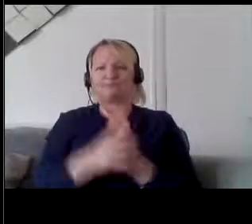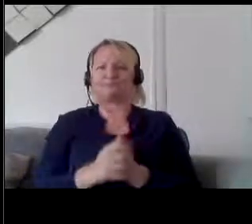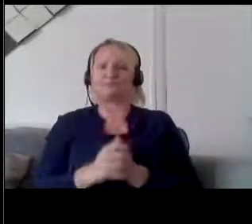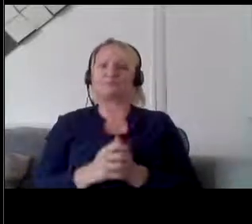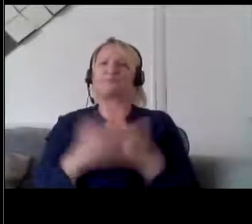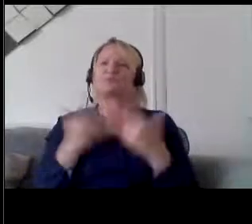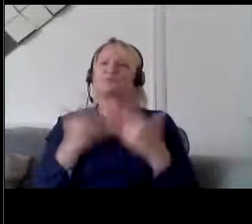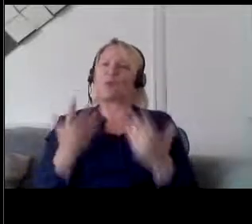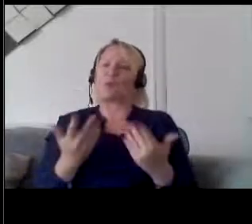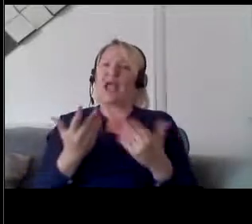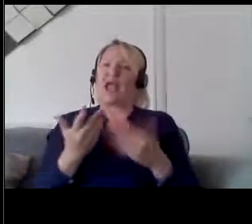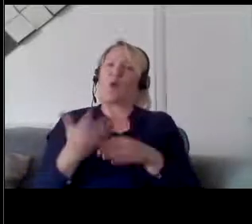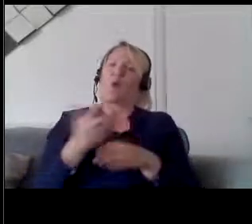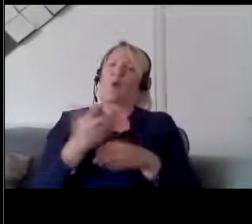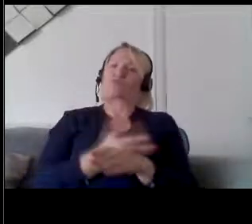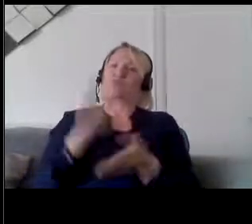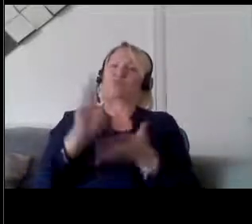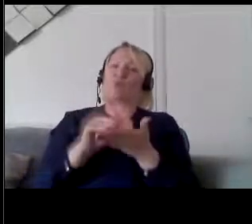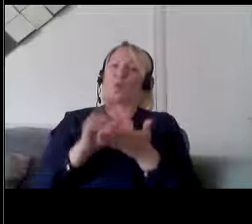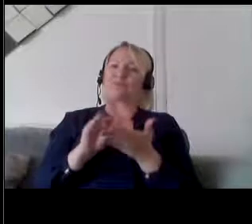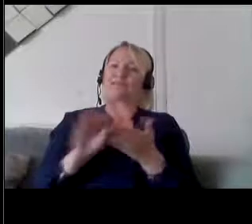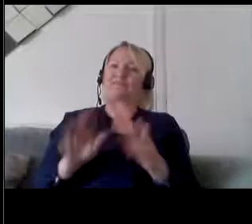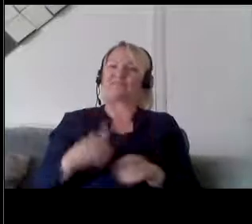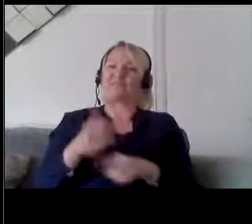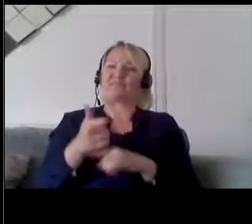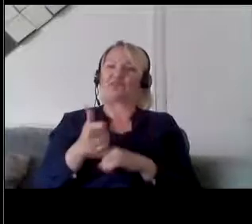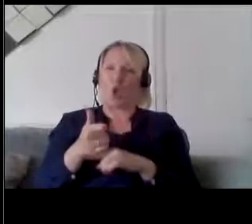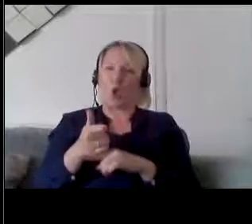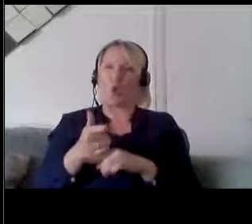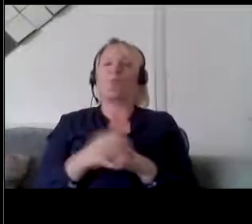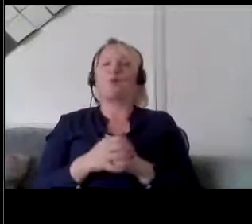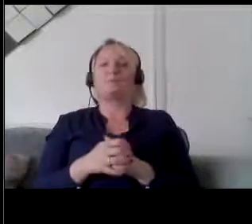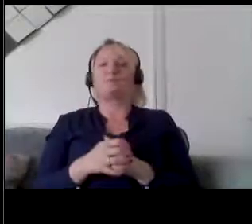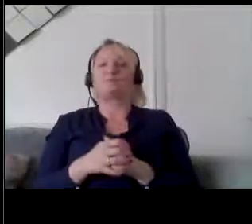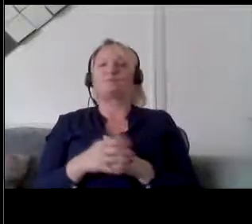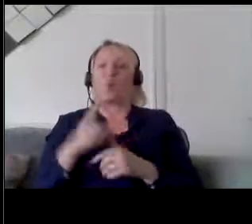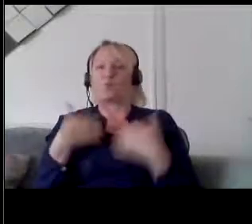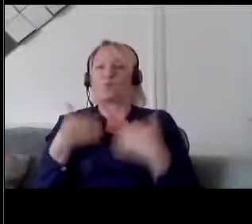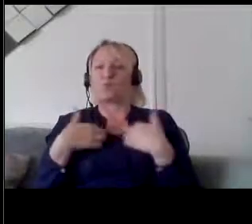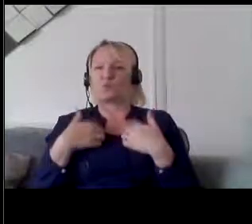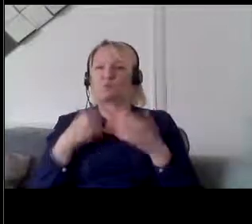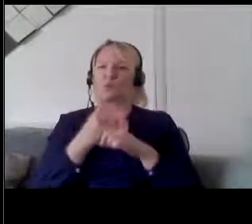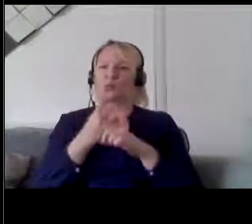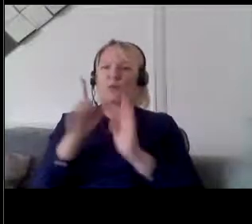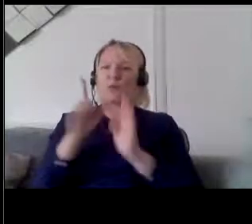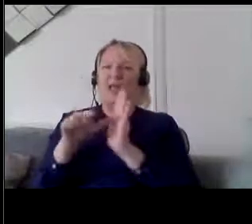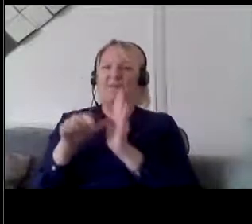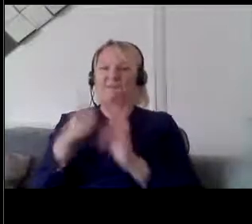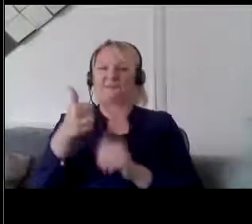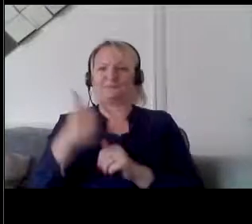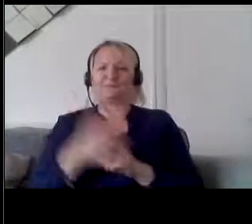pre-recorded section of this evening's webinar, and I look forward to talking to you all again very soon.